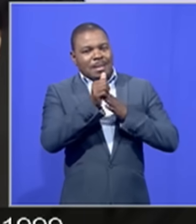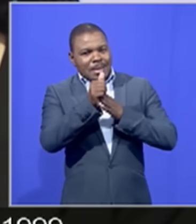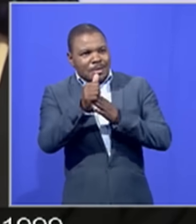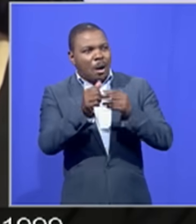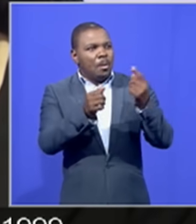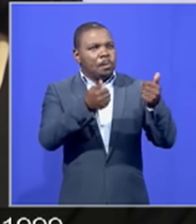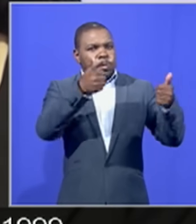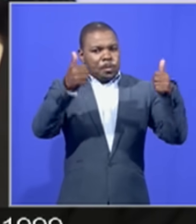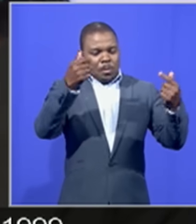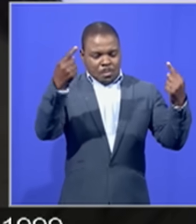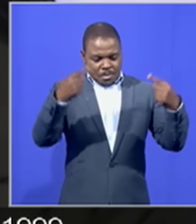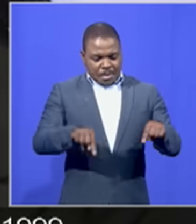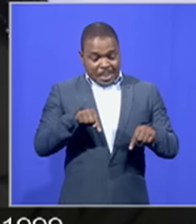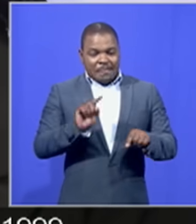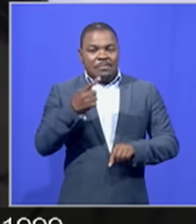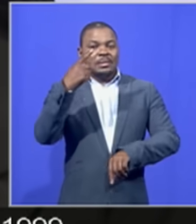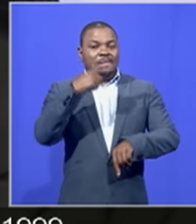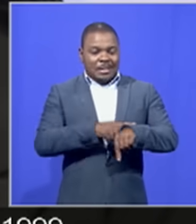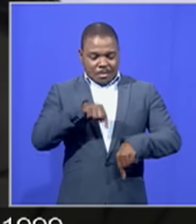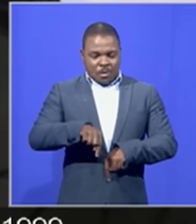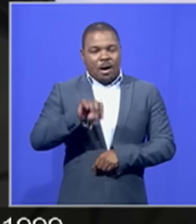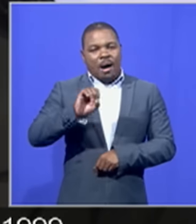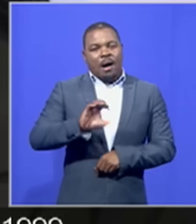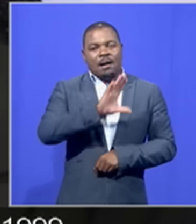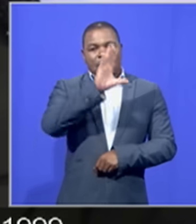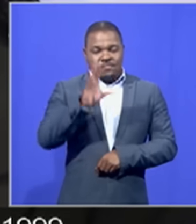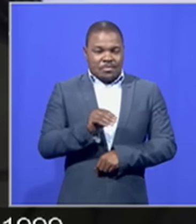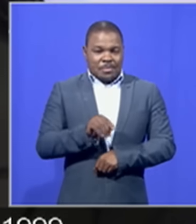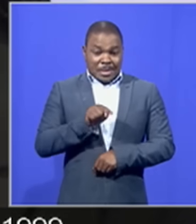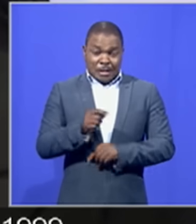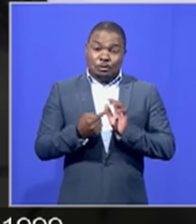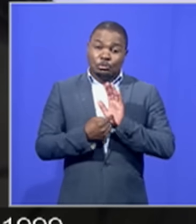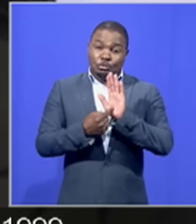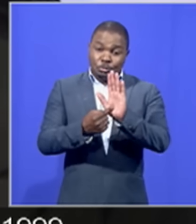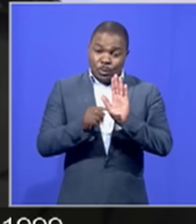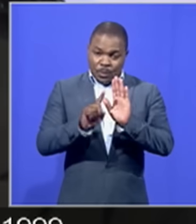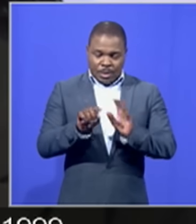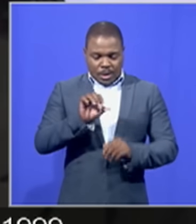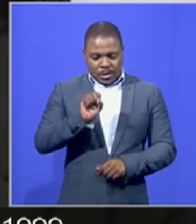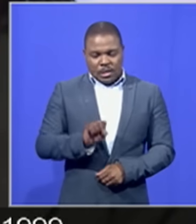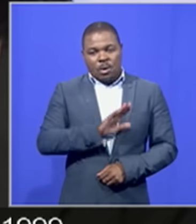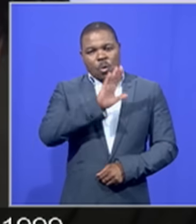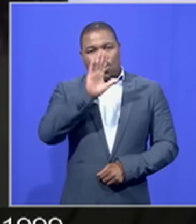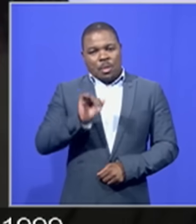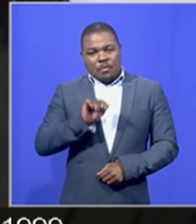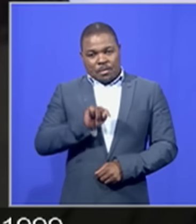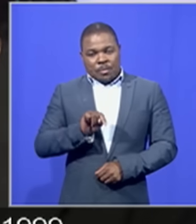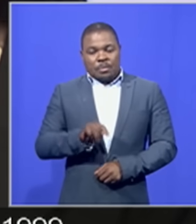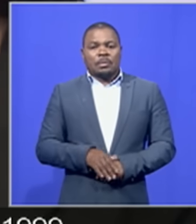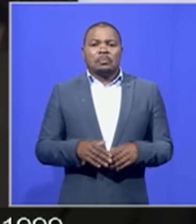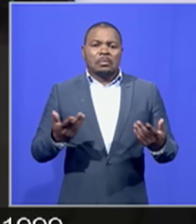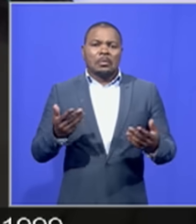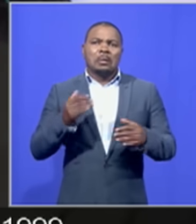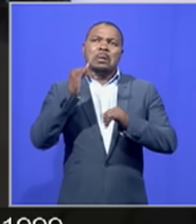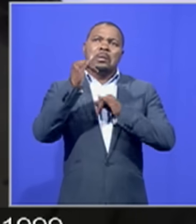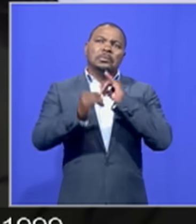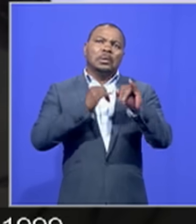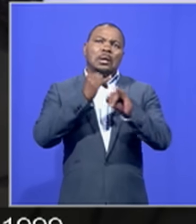pele kontinenteng ya Afrika jwale e bontsha ka mokgwa o naga ya Afrika Borwa ha ho tloa ho